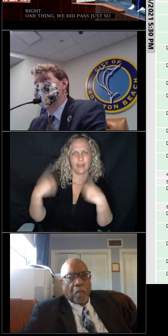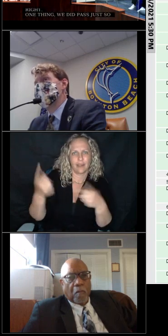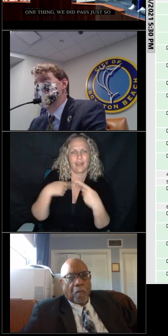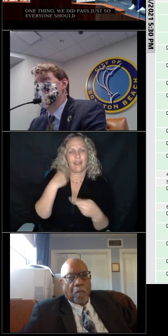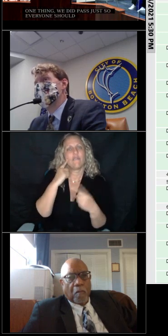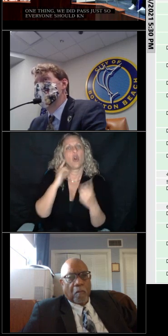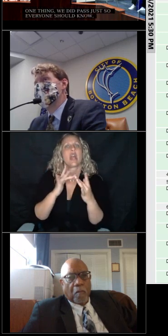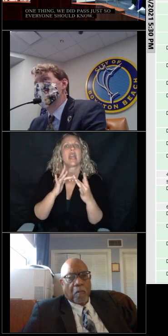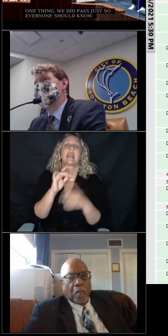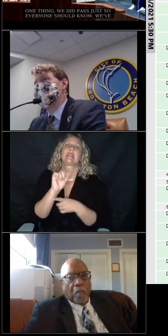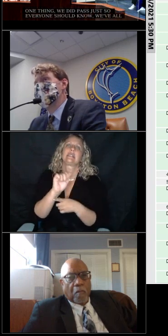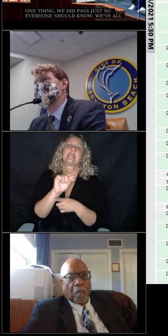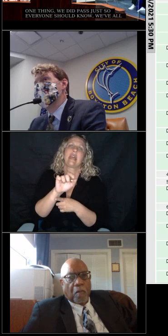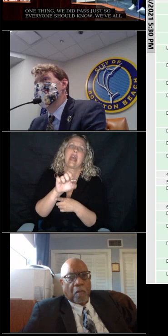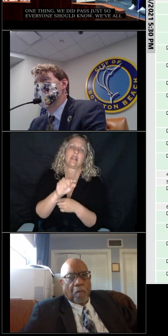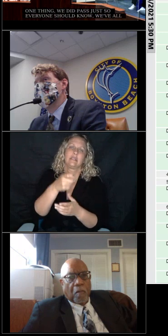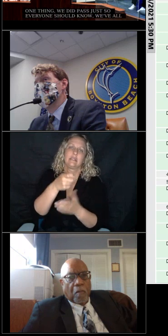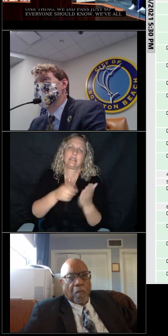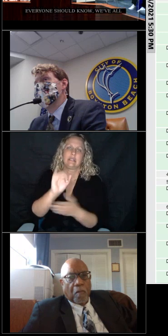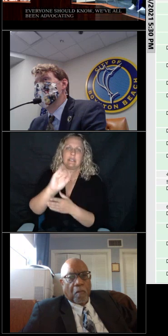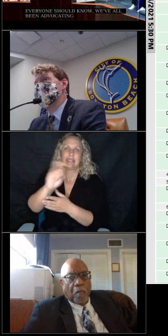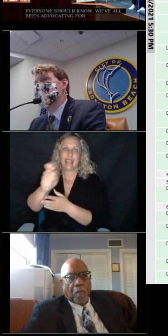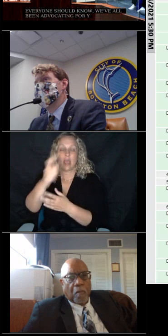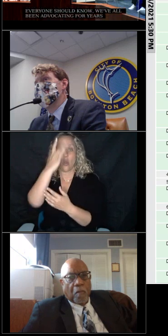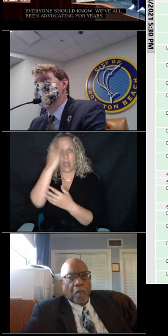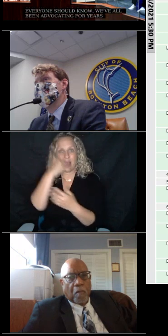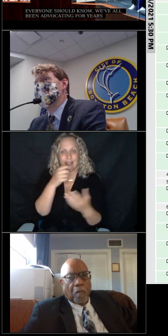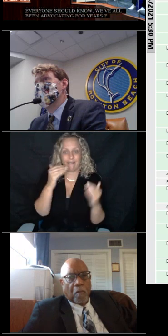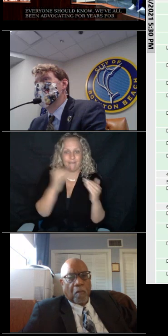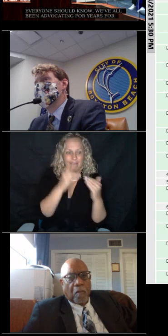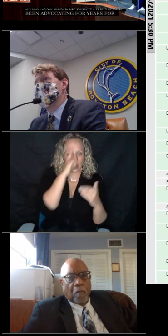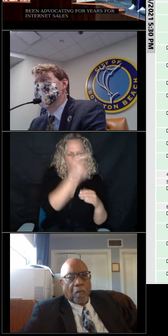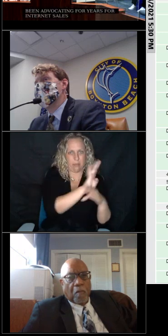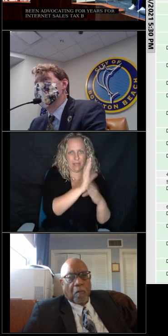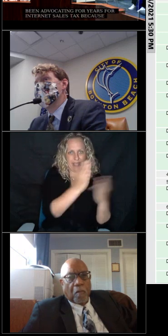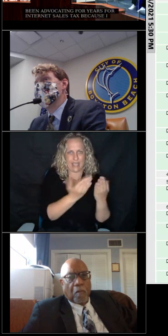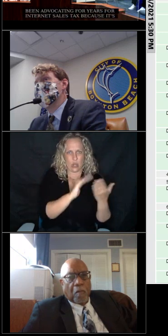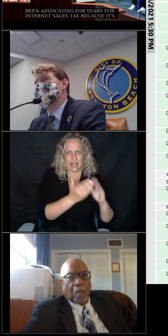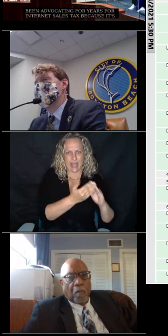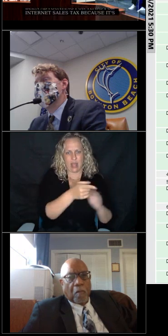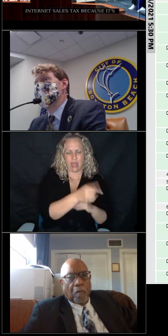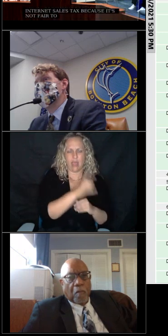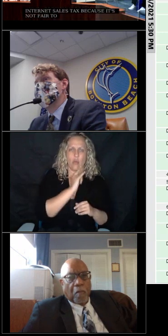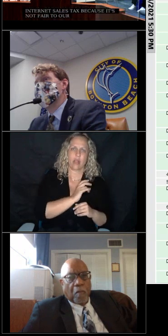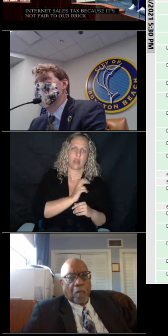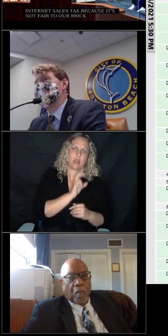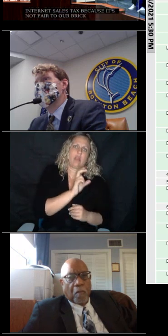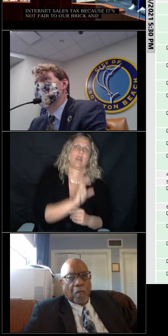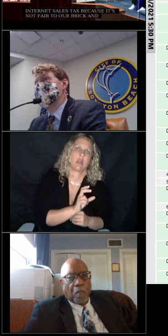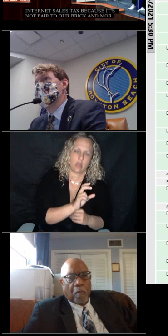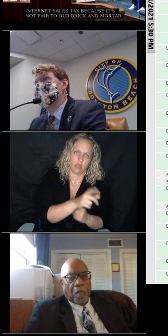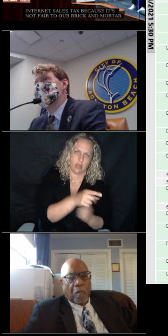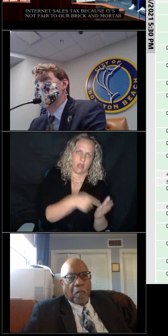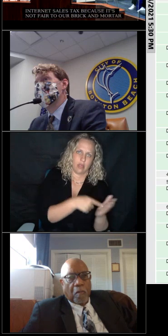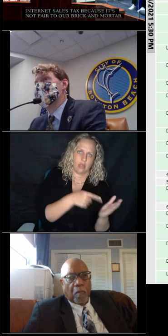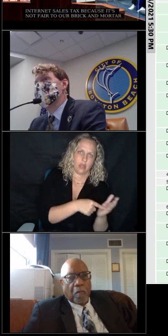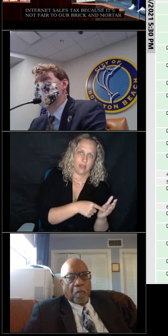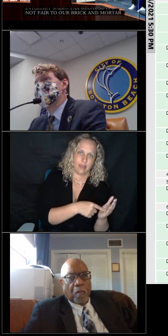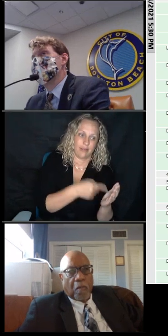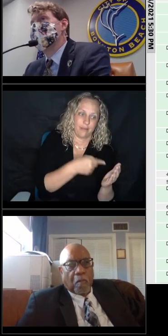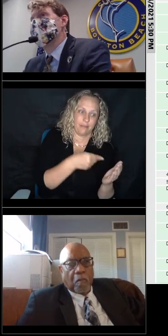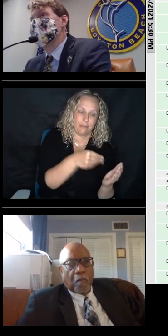tax because it's not fair to our brick and mortar businesses here in town that they have to pay sales tax and the internet